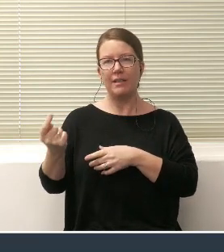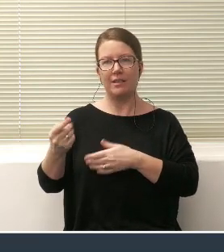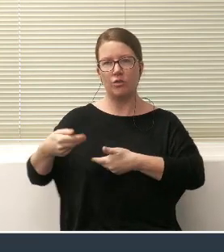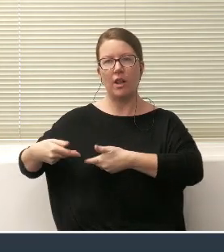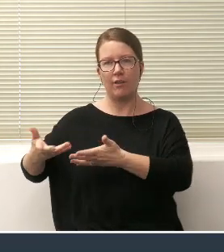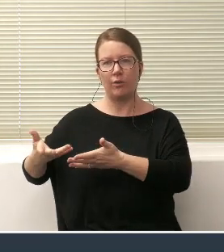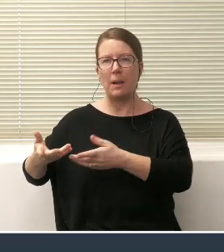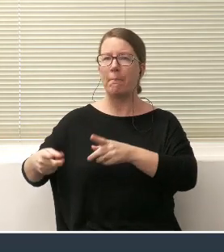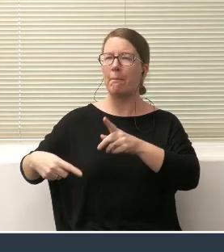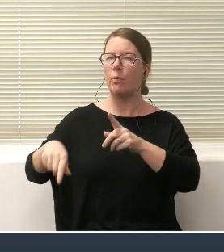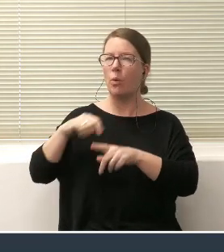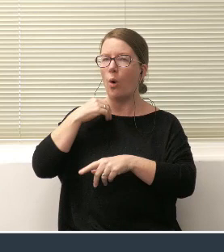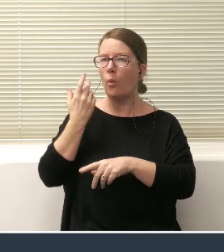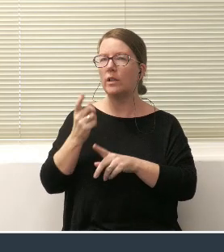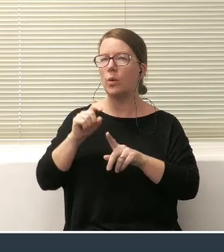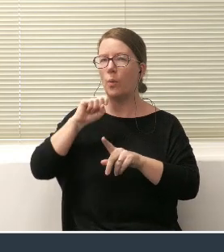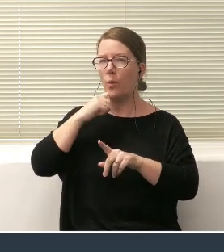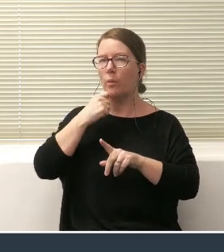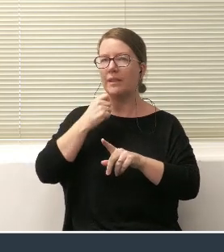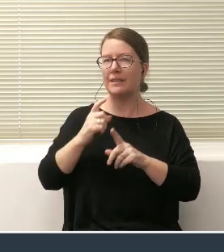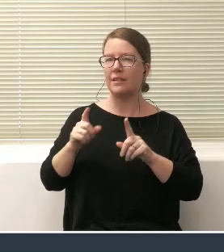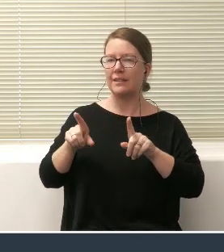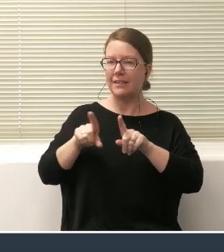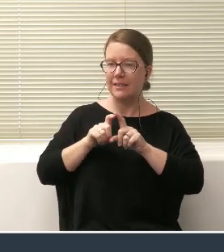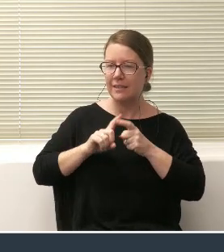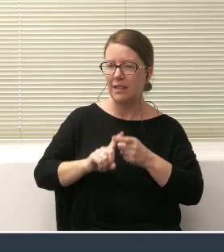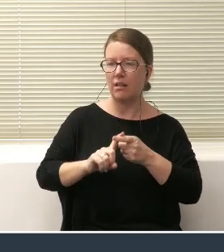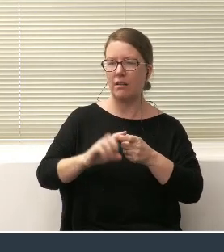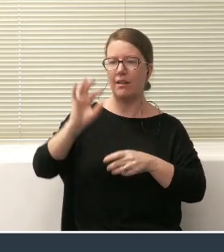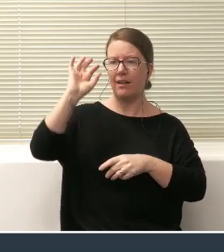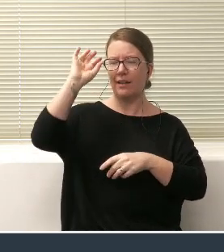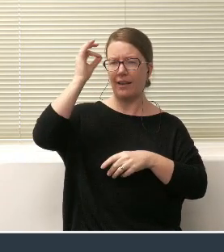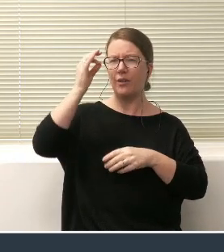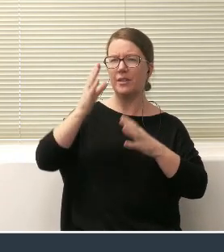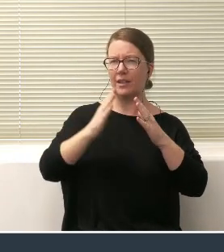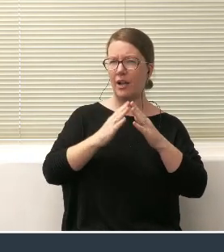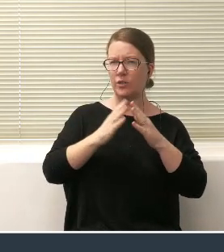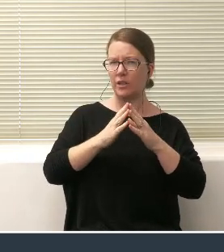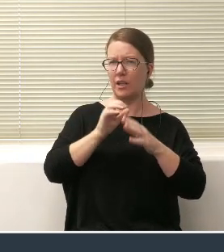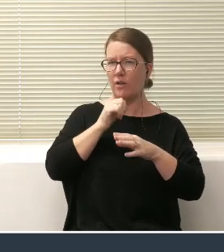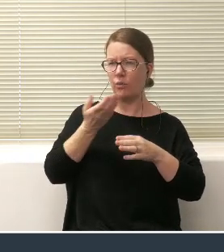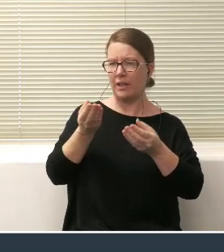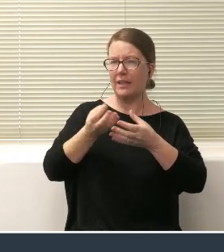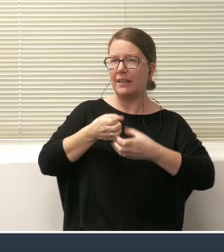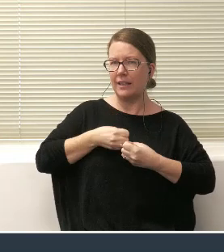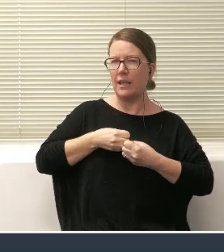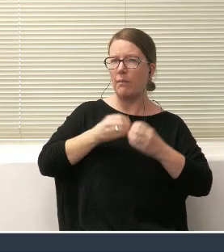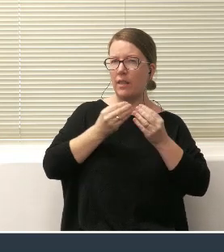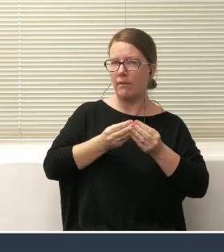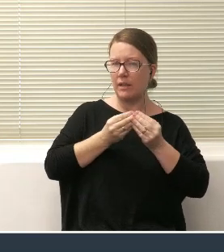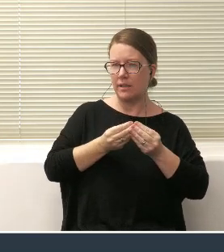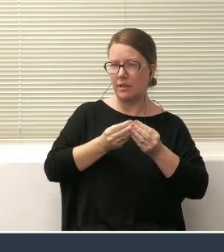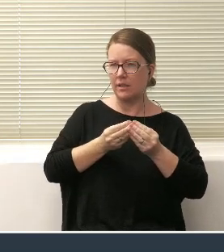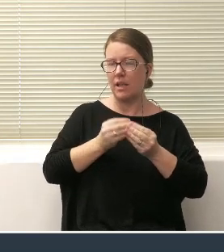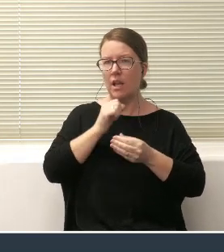be delivering council housing? I'm just trying to figure out what is the functional difference between if we say mixed or if we say